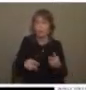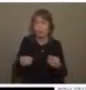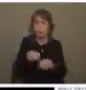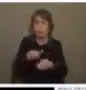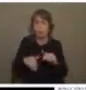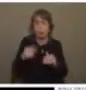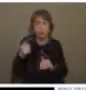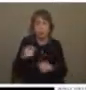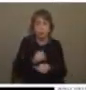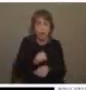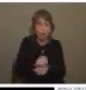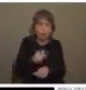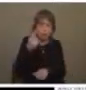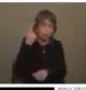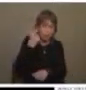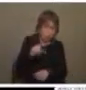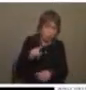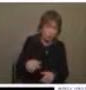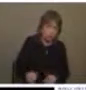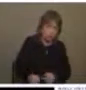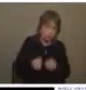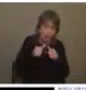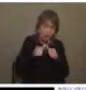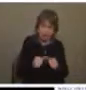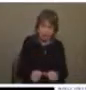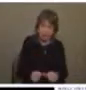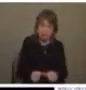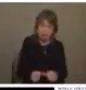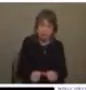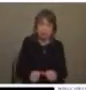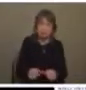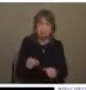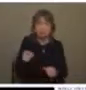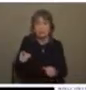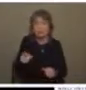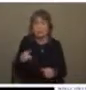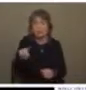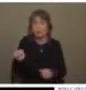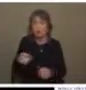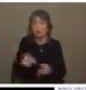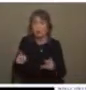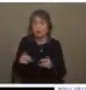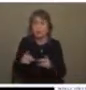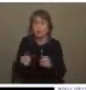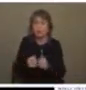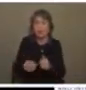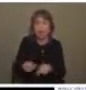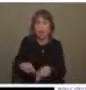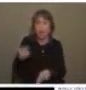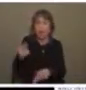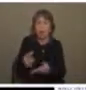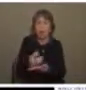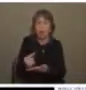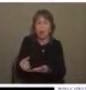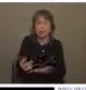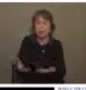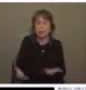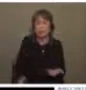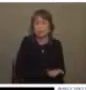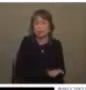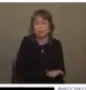to be able to survive and make ends meet. Areas in Puerto Rico with high wage and salary income in the next